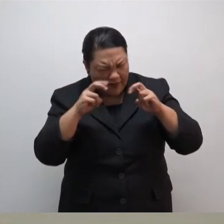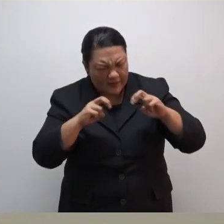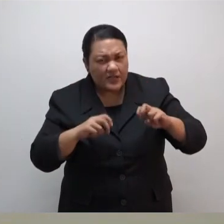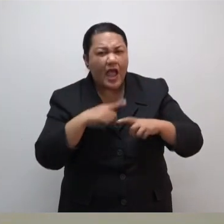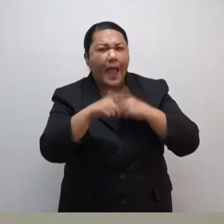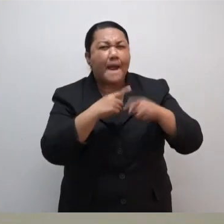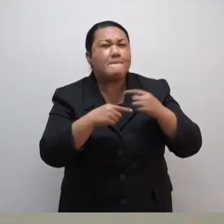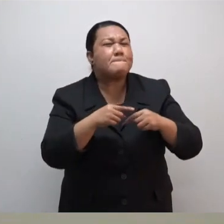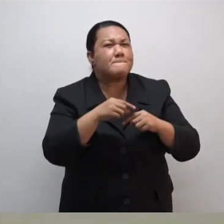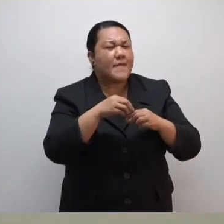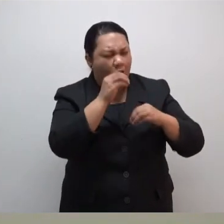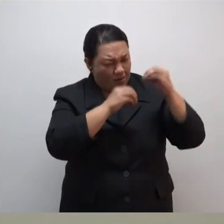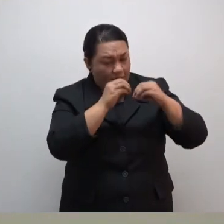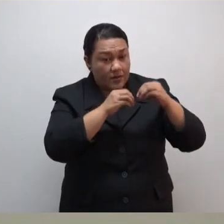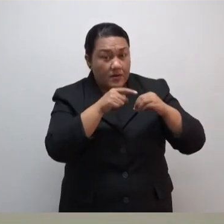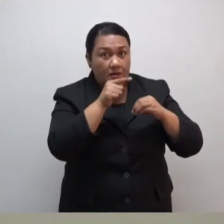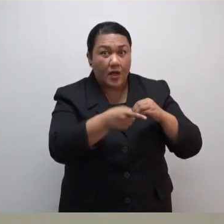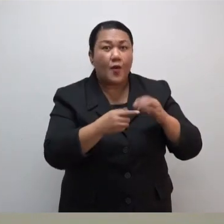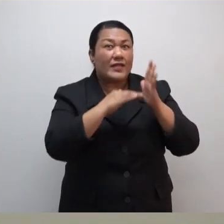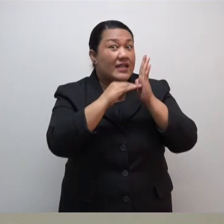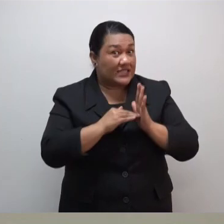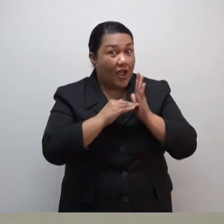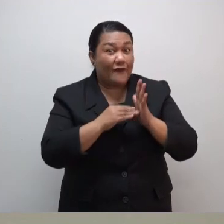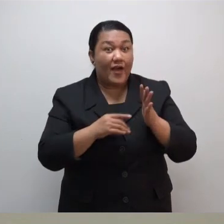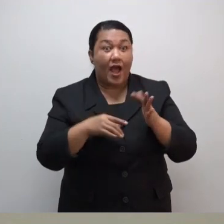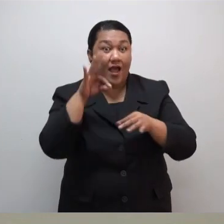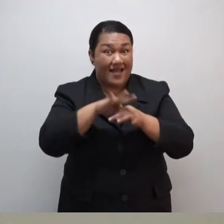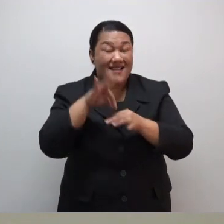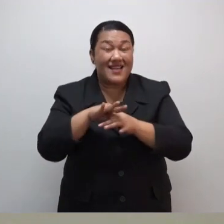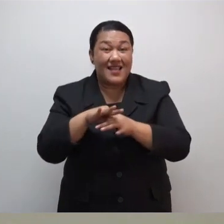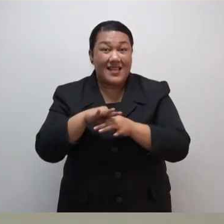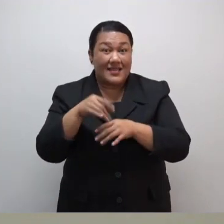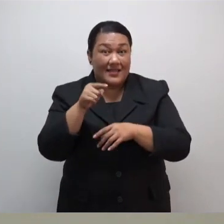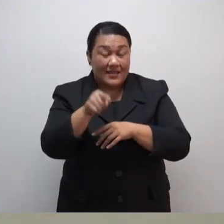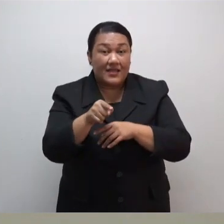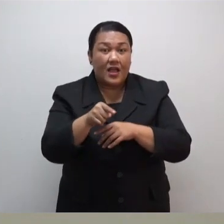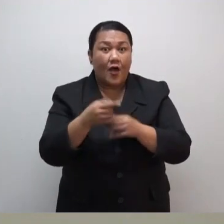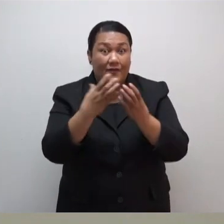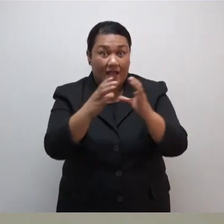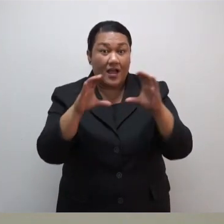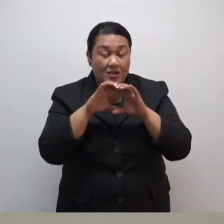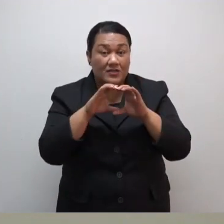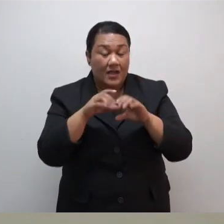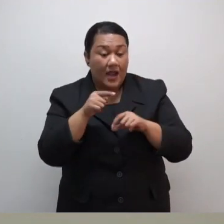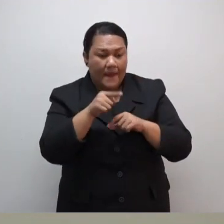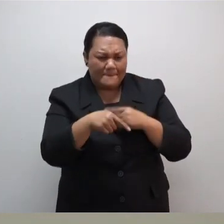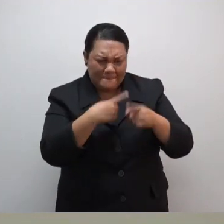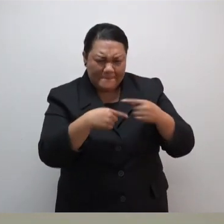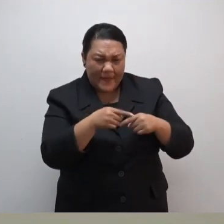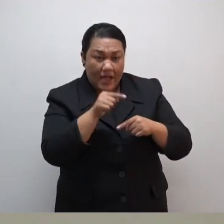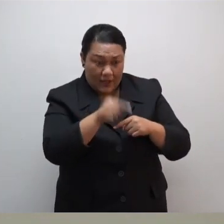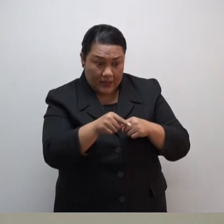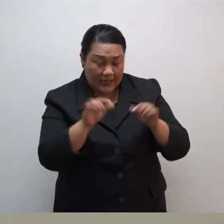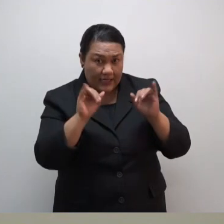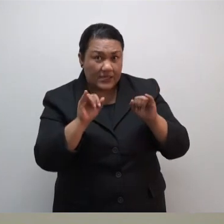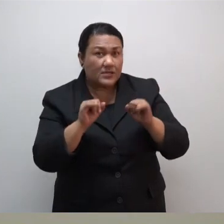others, of course. This is when the chair of the Electoral Commission was Graham Leong, who was actually the counsel on this particular case for the plaintiff,